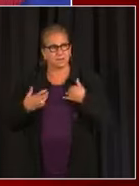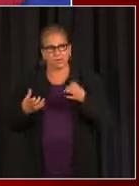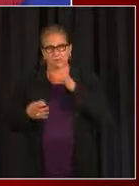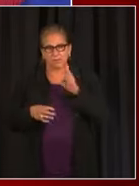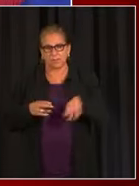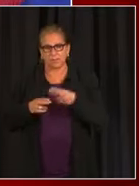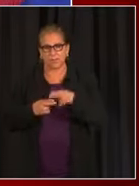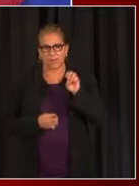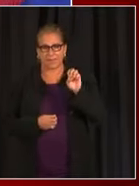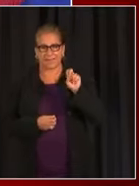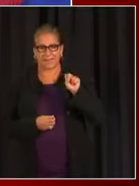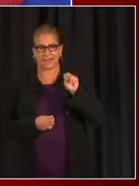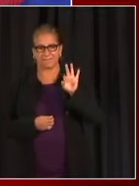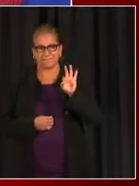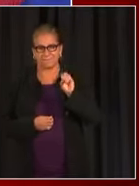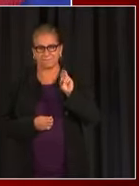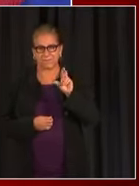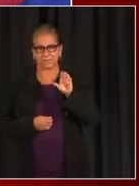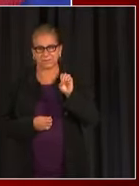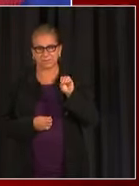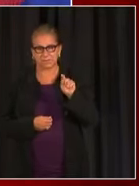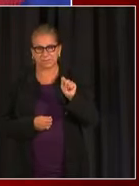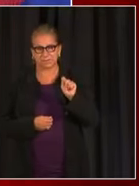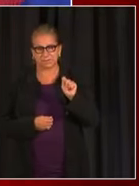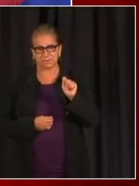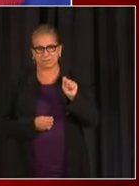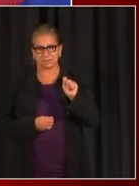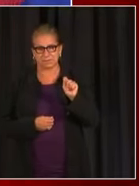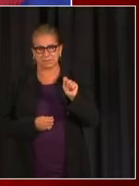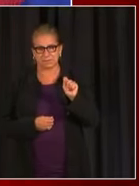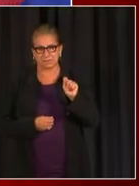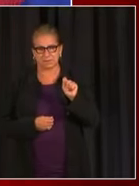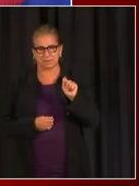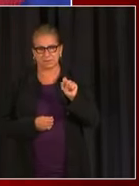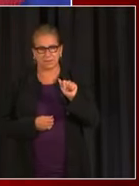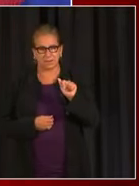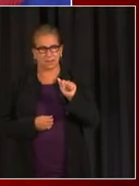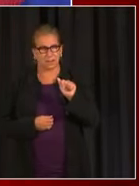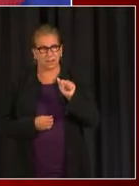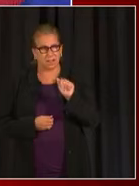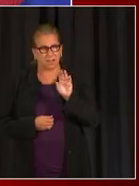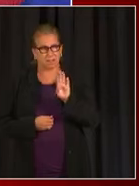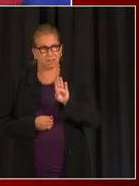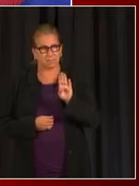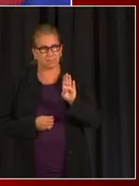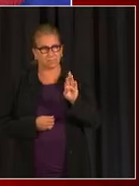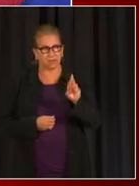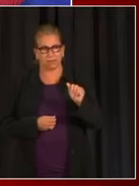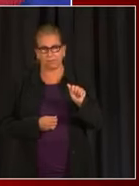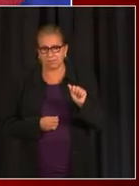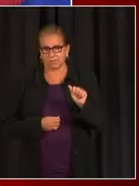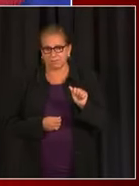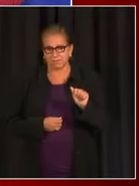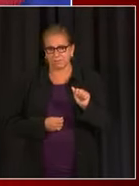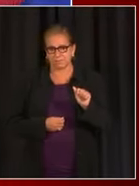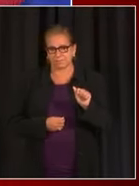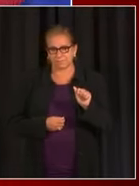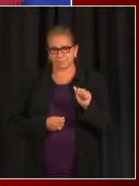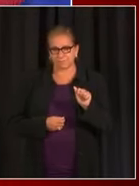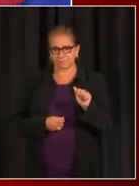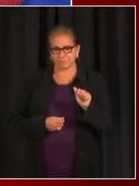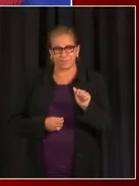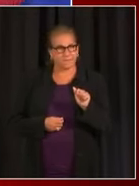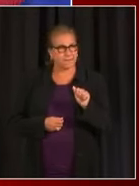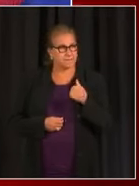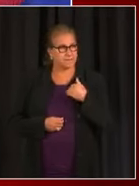then expecting people to report to ABRA if they see, you know, people unmasked inside businesses or different indoor spaces?